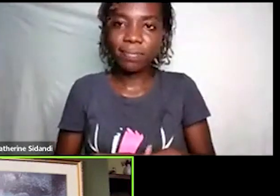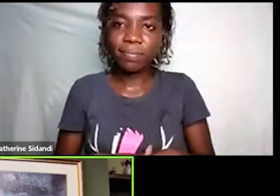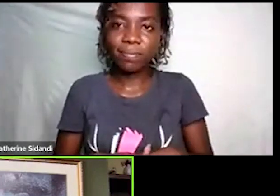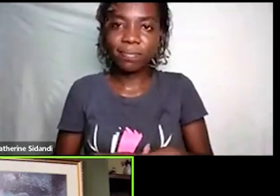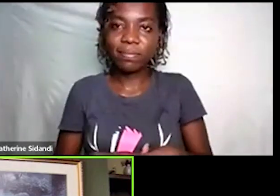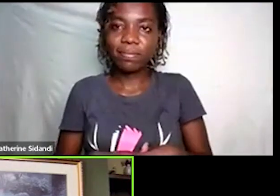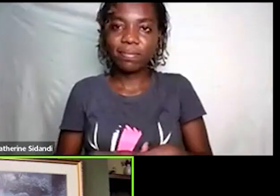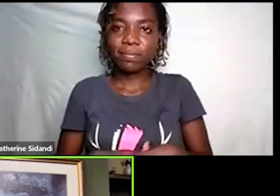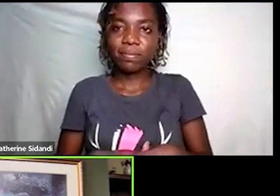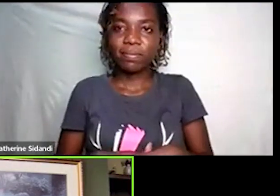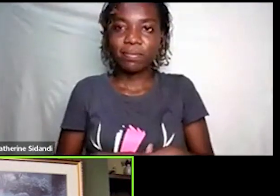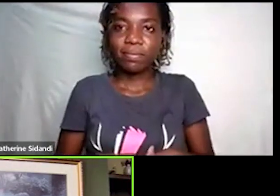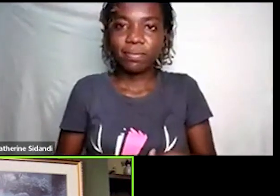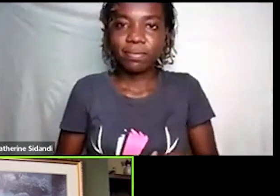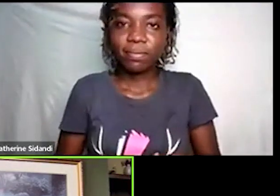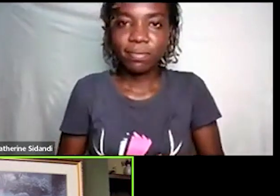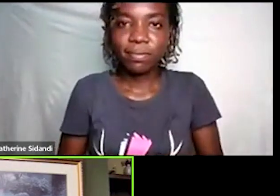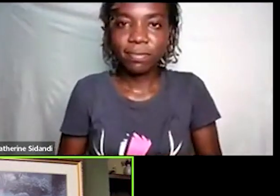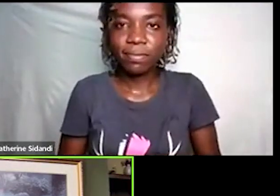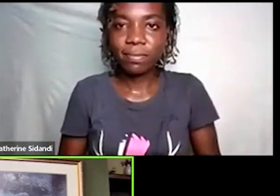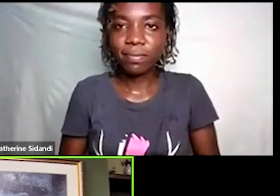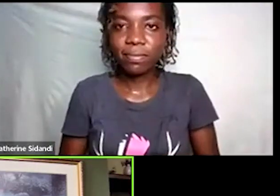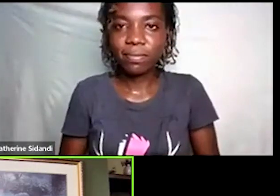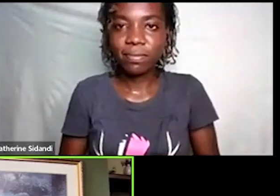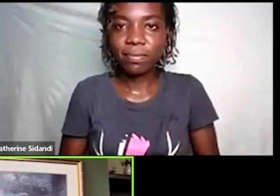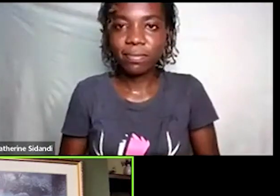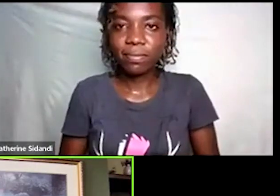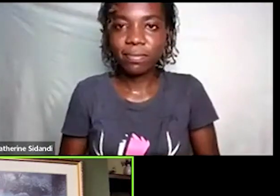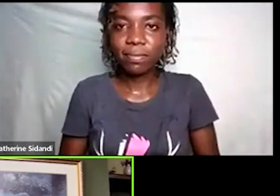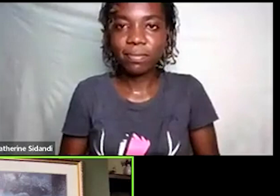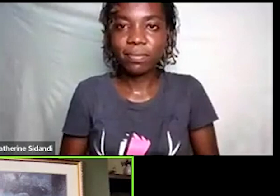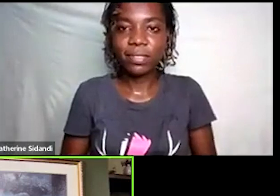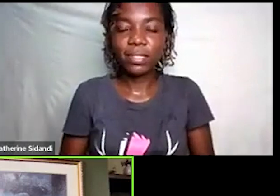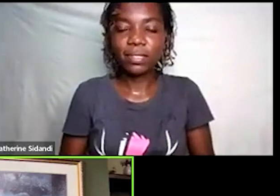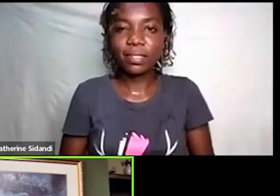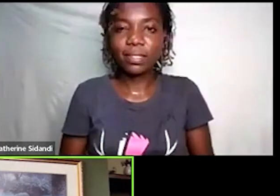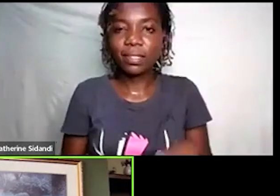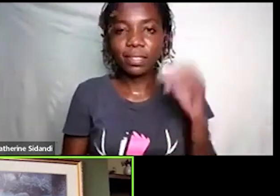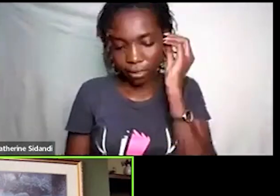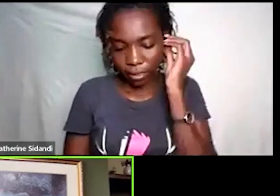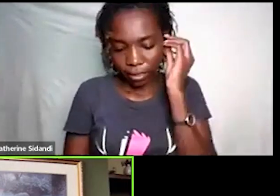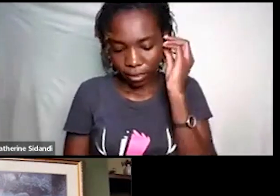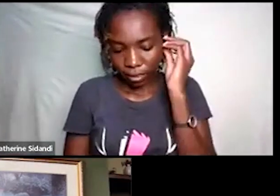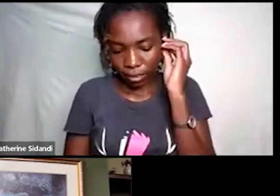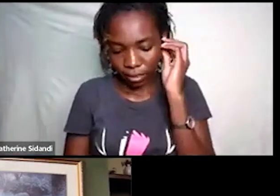Priska? Yes. All right, say something.